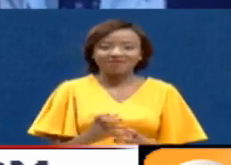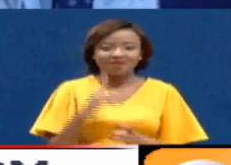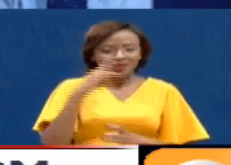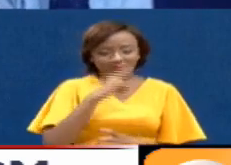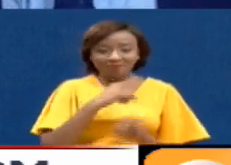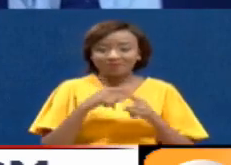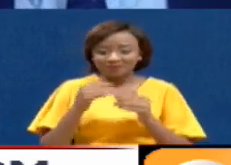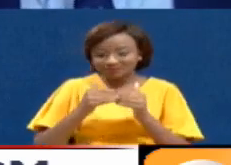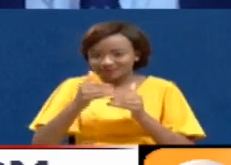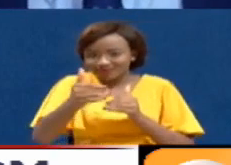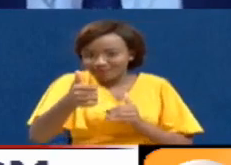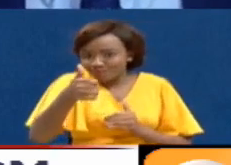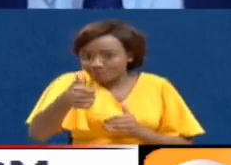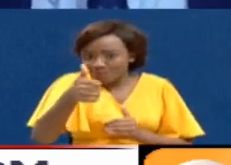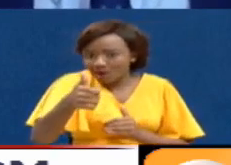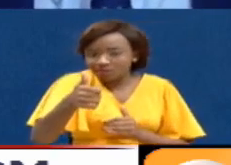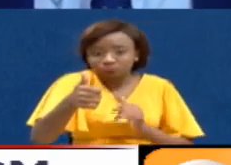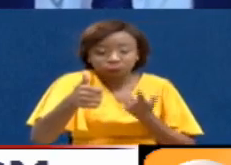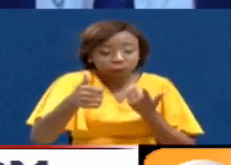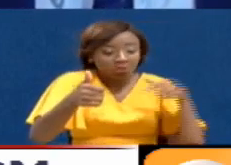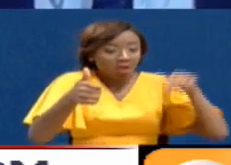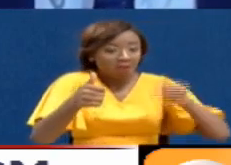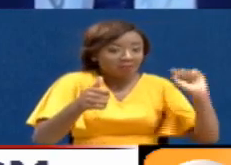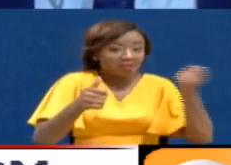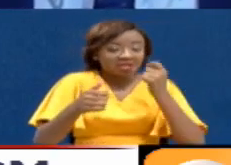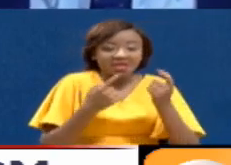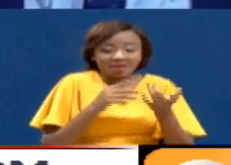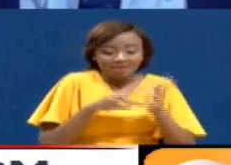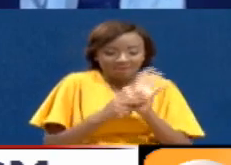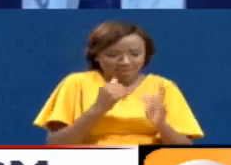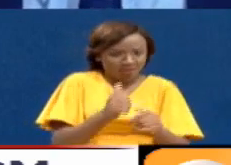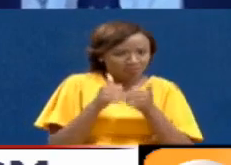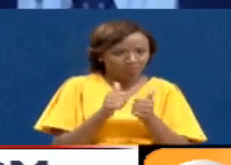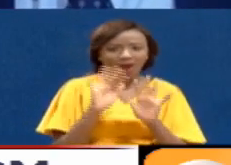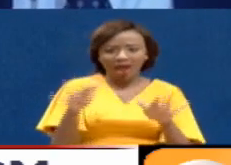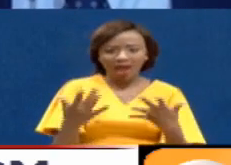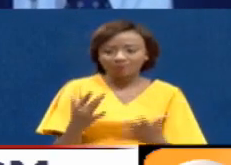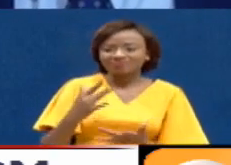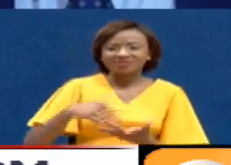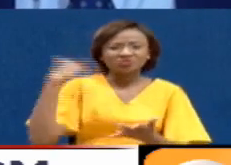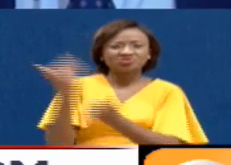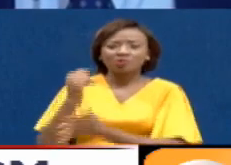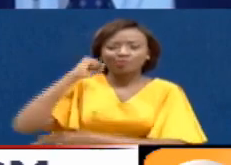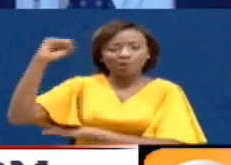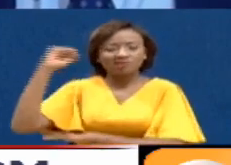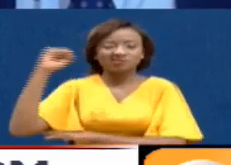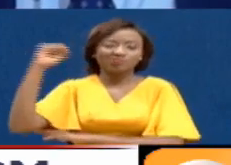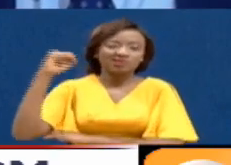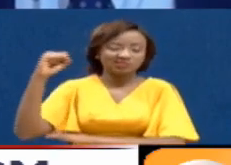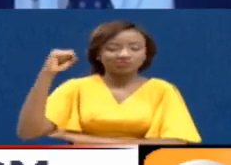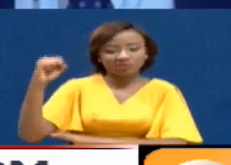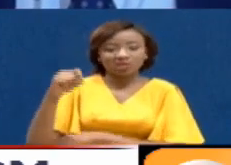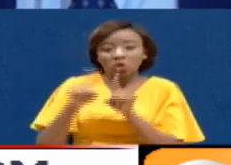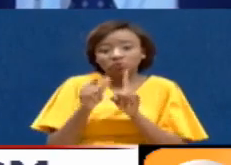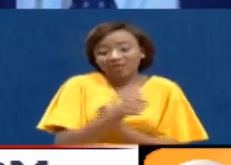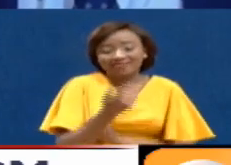silver lining. It has, for example, in the Kenyan context, stopped the political bickering that had reached a crescendo earlier this year. And the others